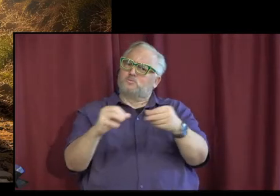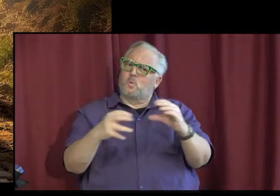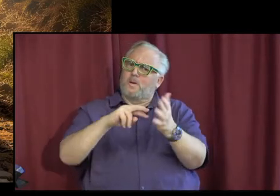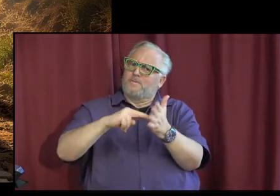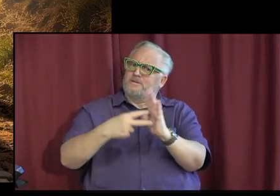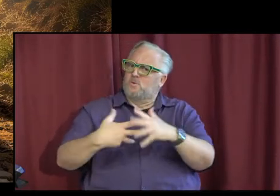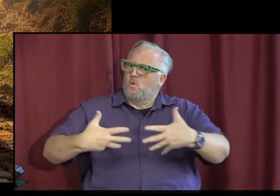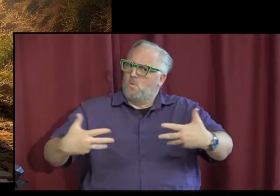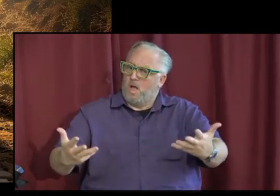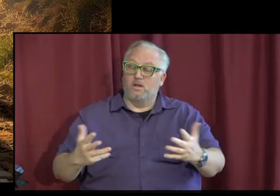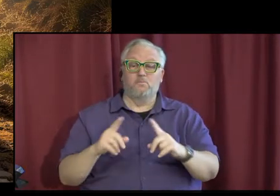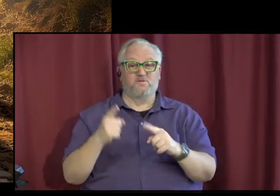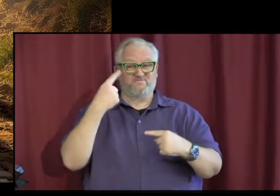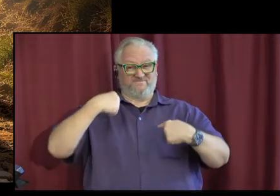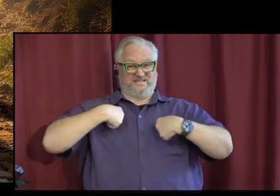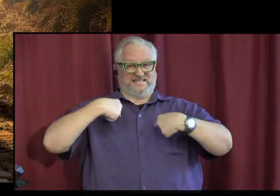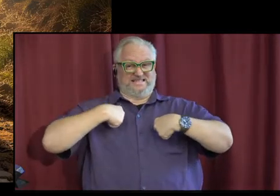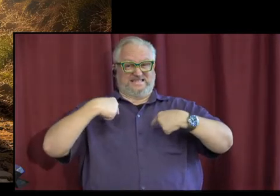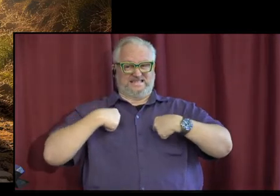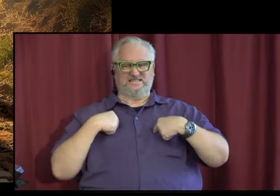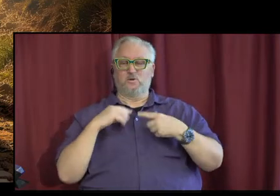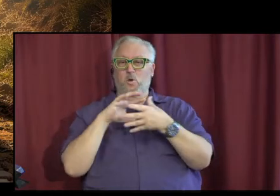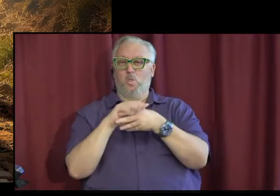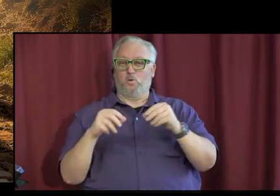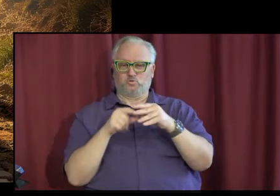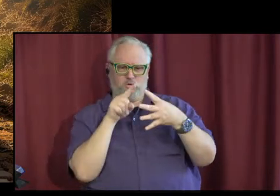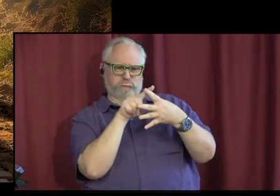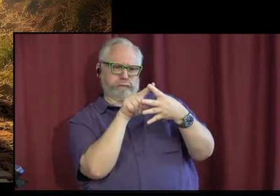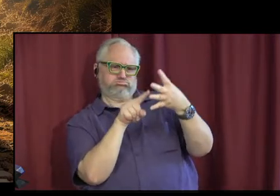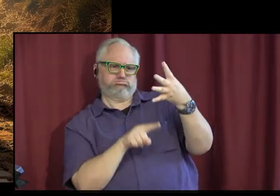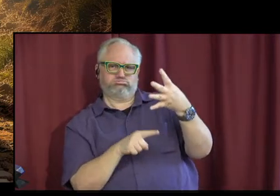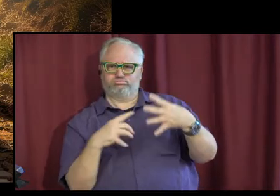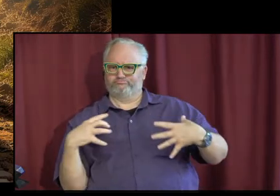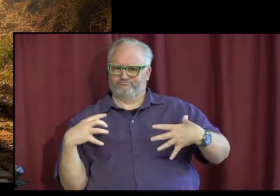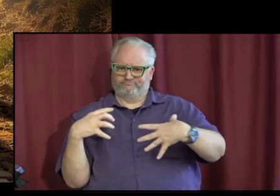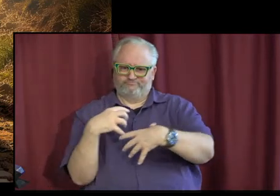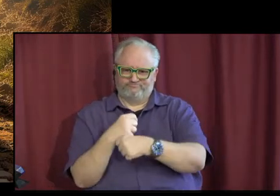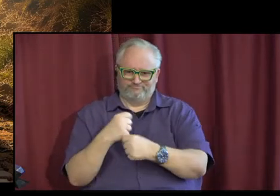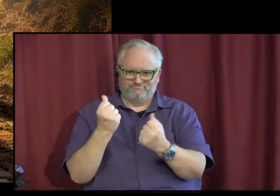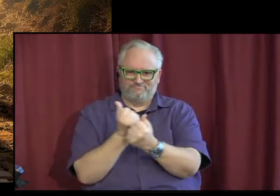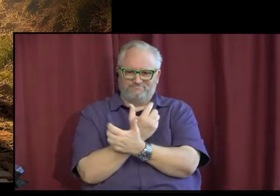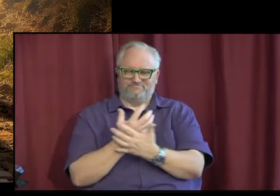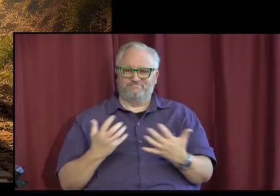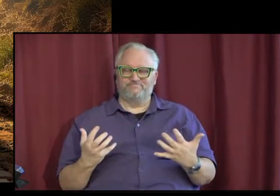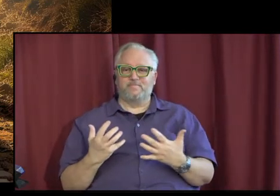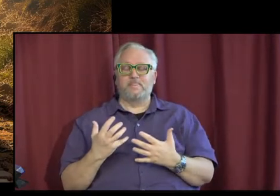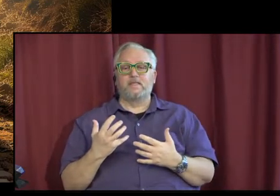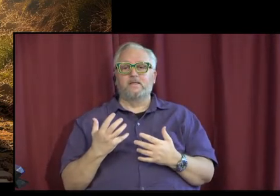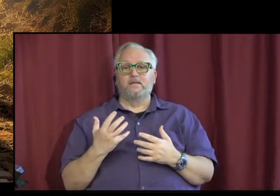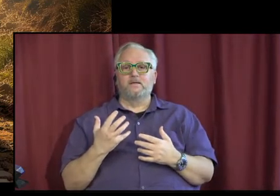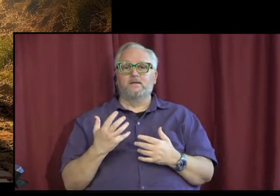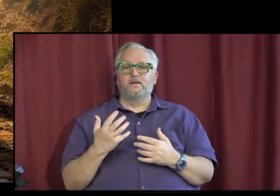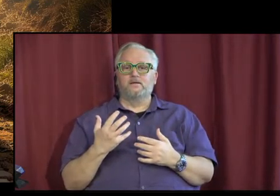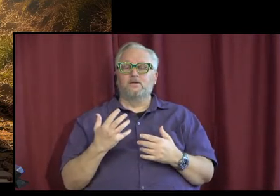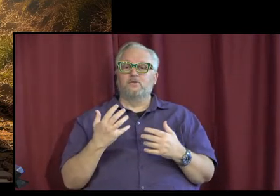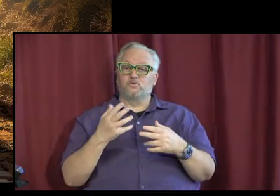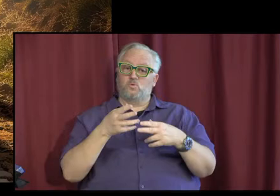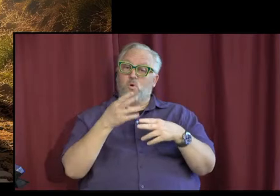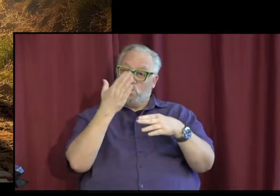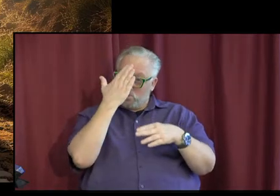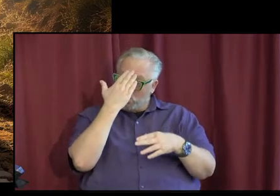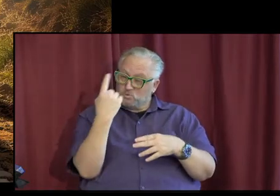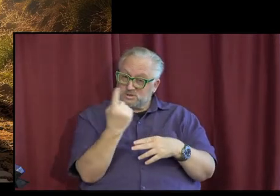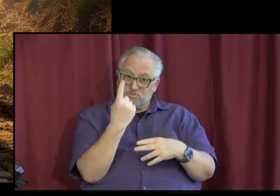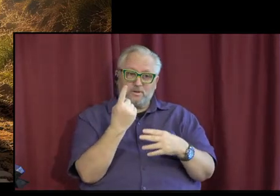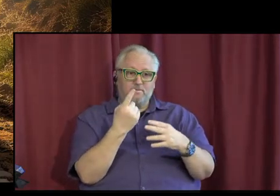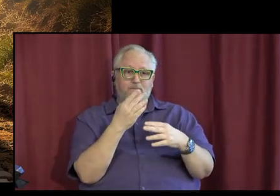me, those four stories sum it all up. To be known by name and